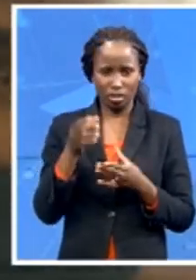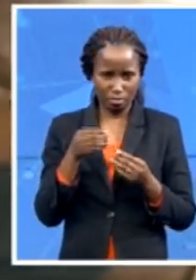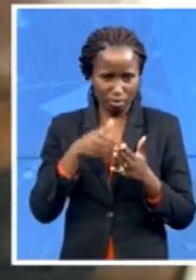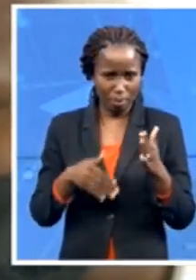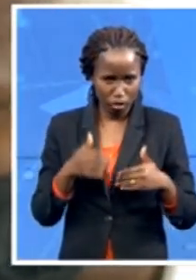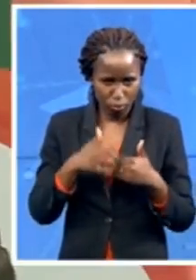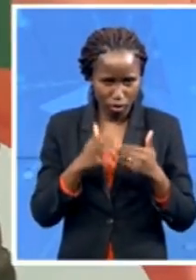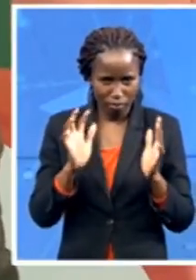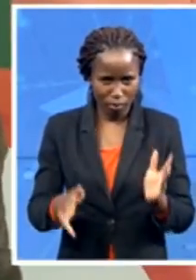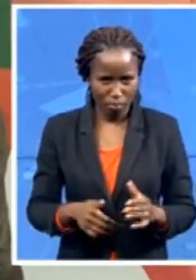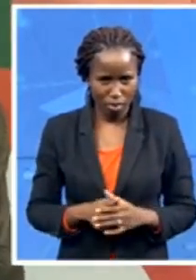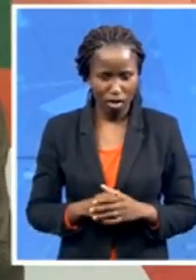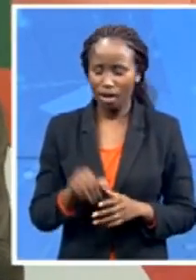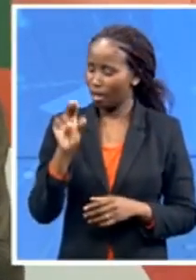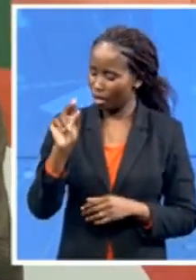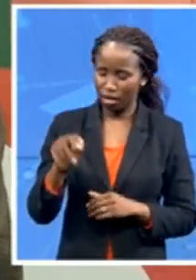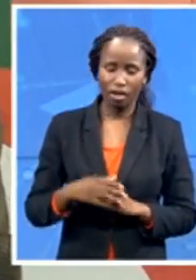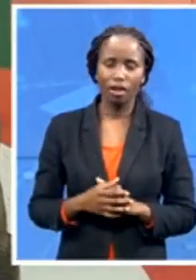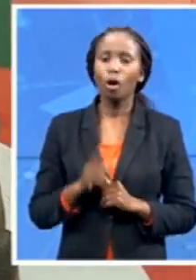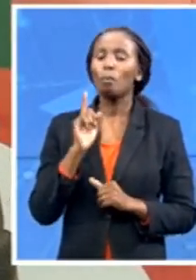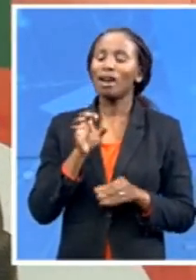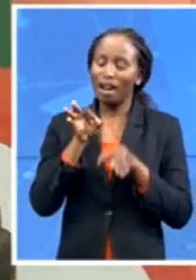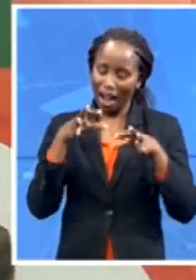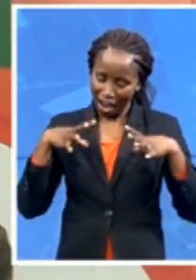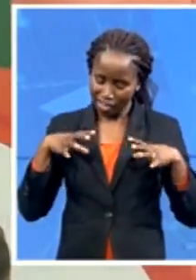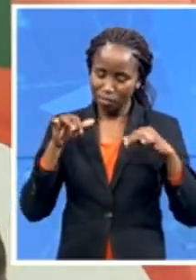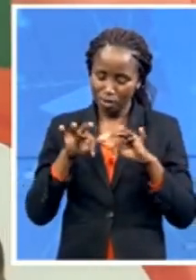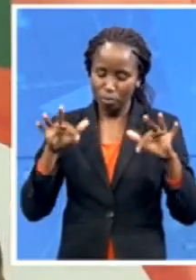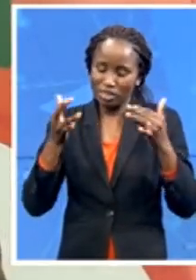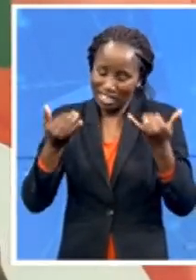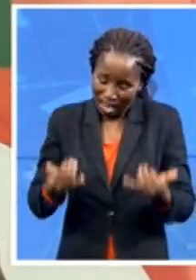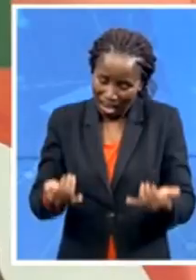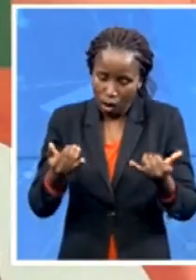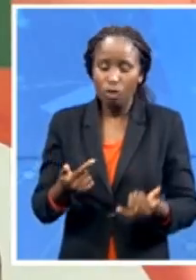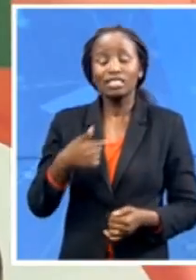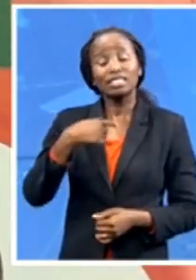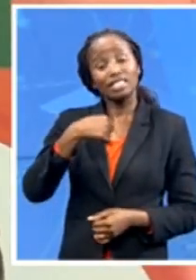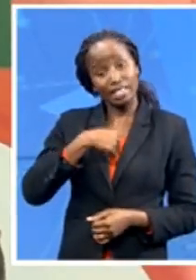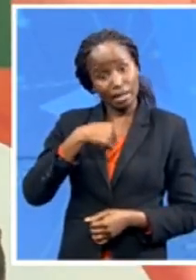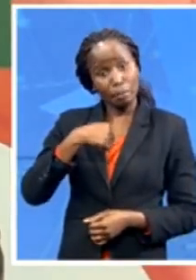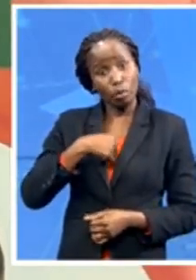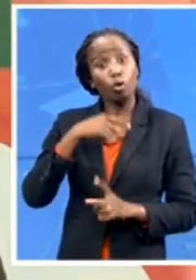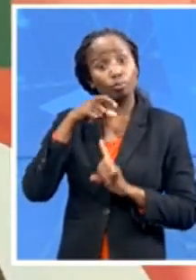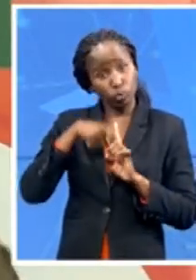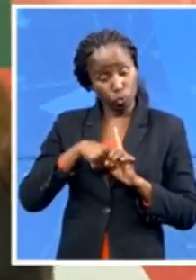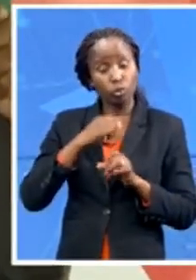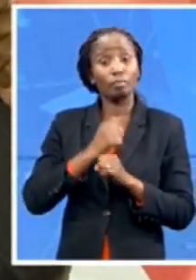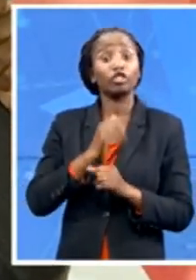Cacisela abantu kwangoku uba ndim umntu ozawuthi make sure uba ezi zicelo